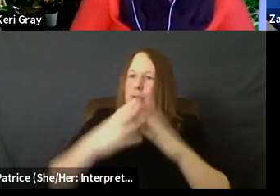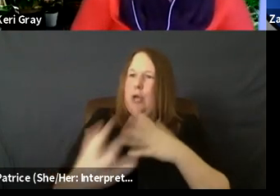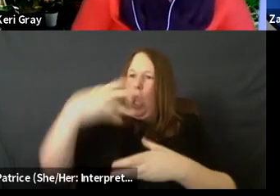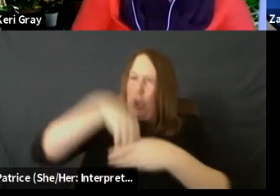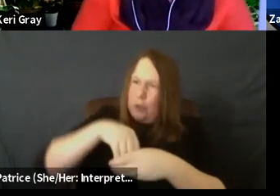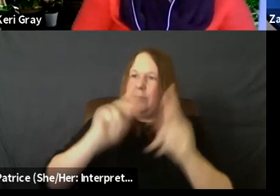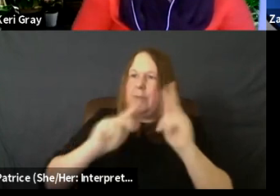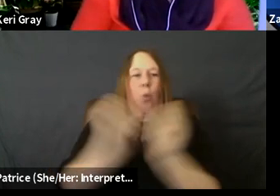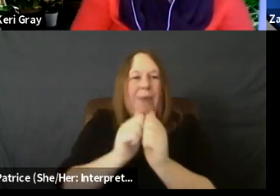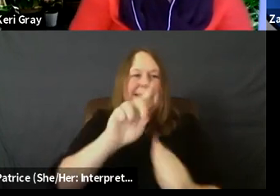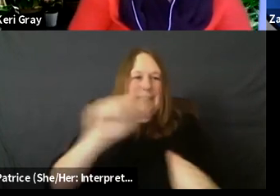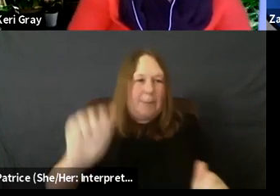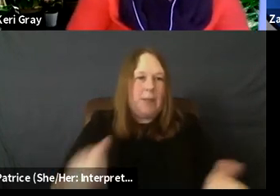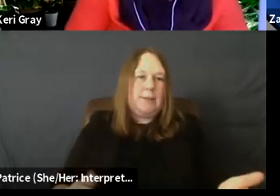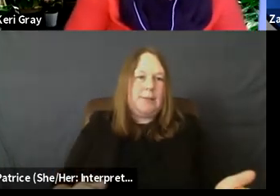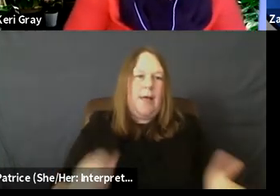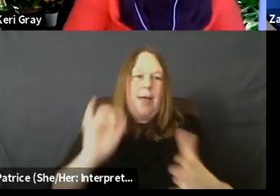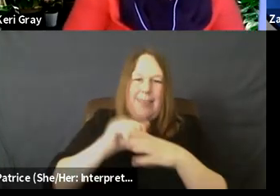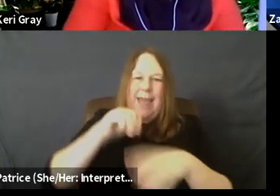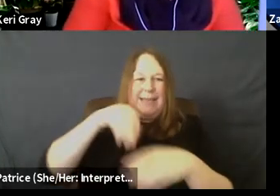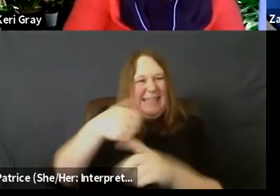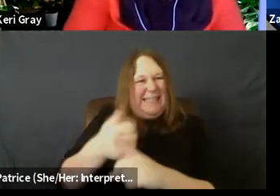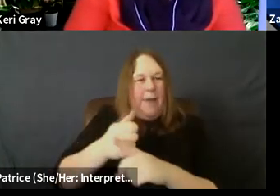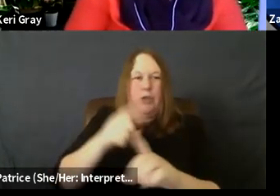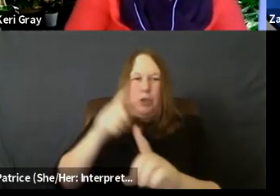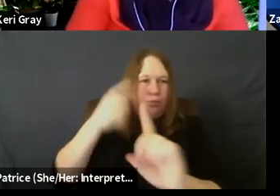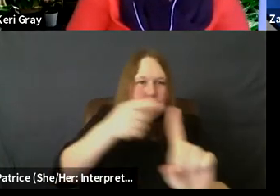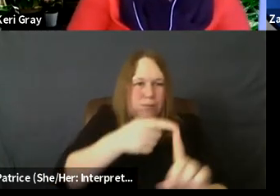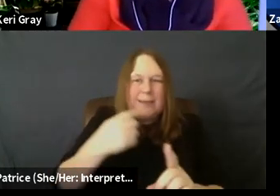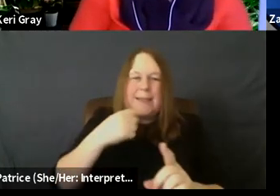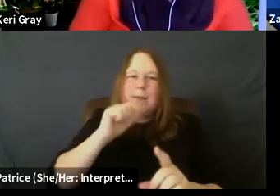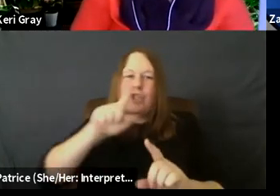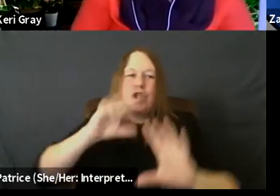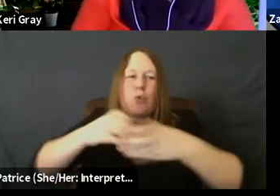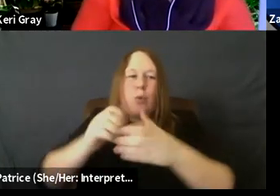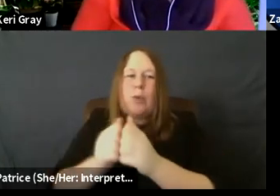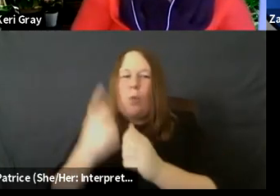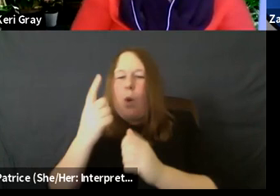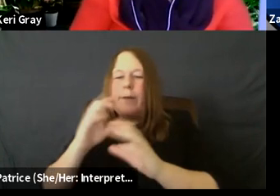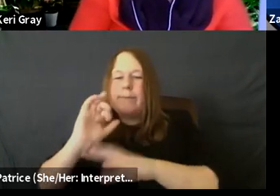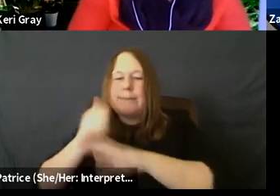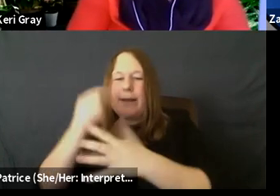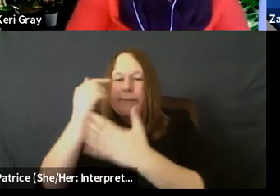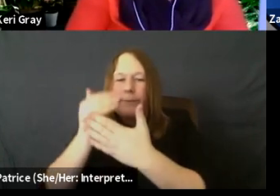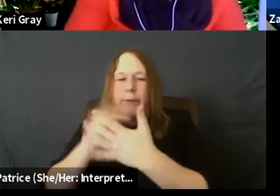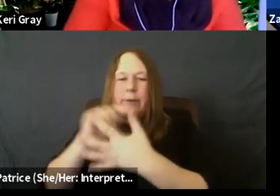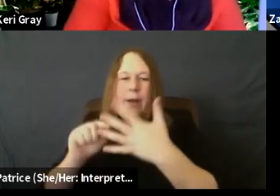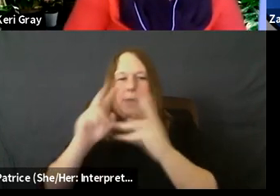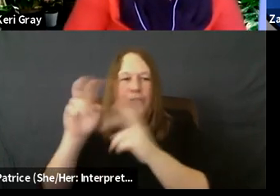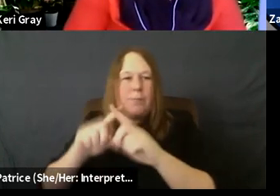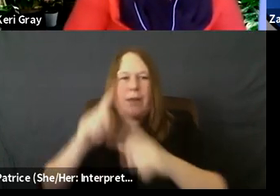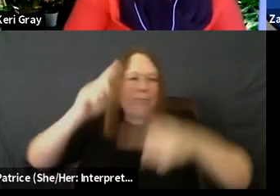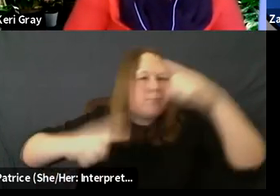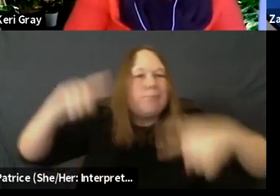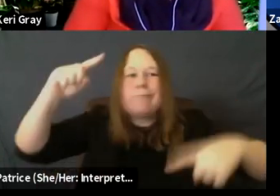disabilities. And in that itself, as you all have pointed out, is not just a group of people with one set of issues, but themselves quite varied in